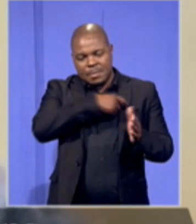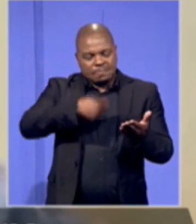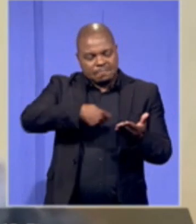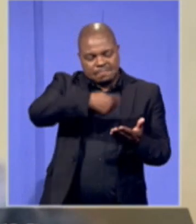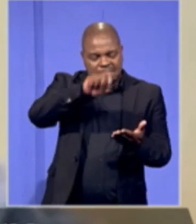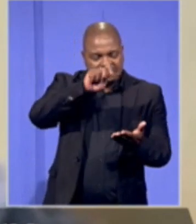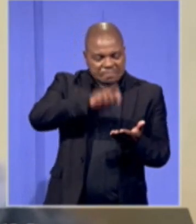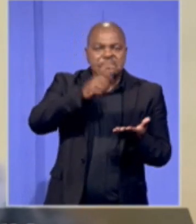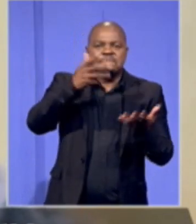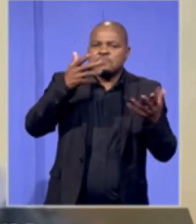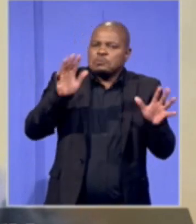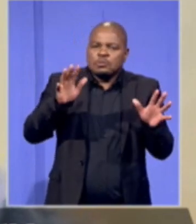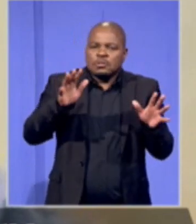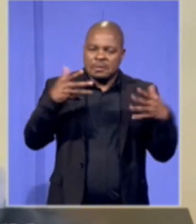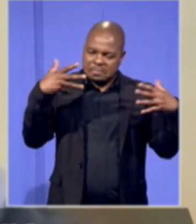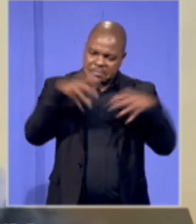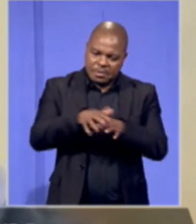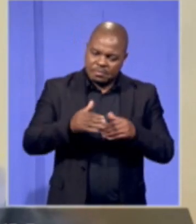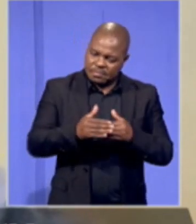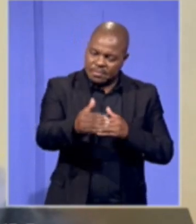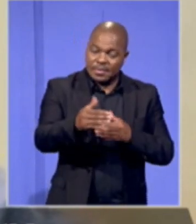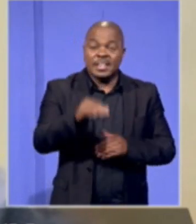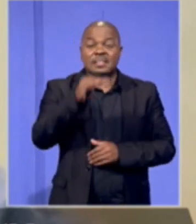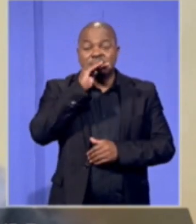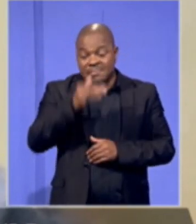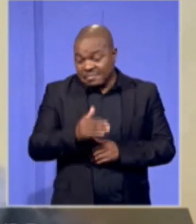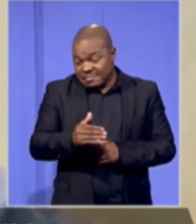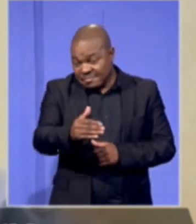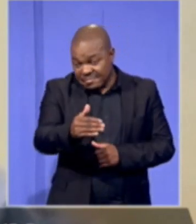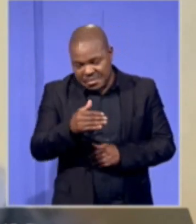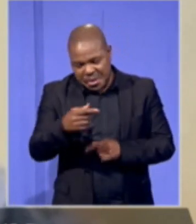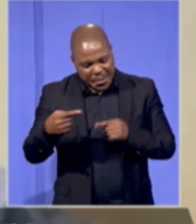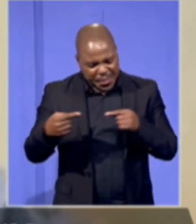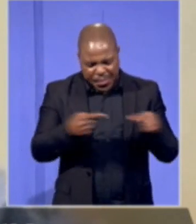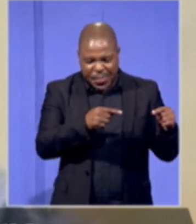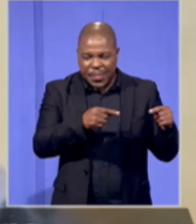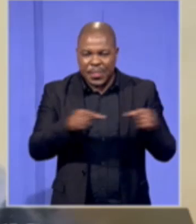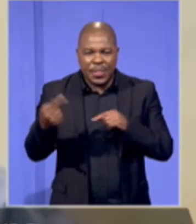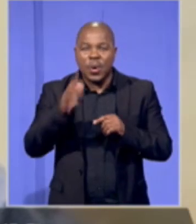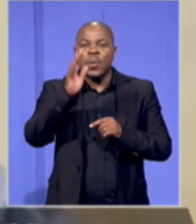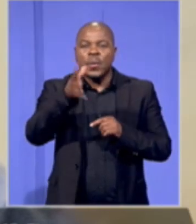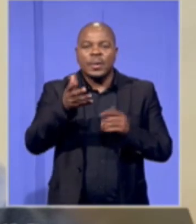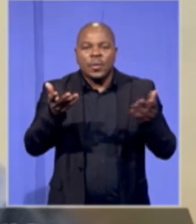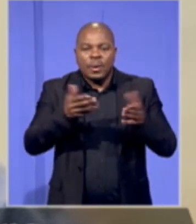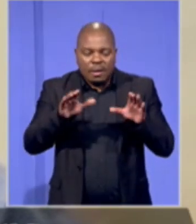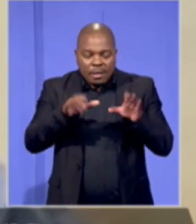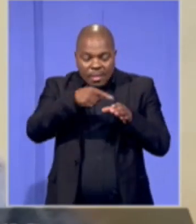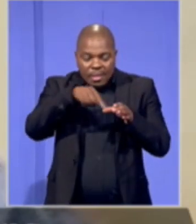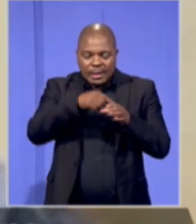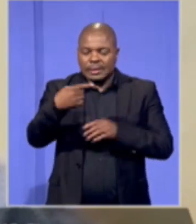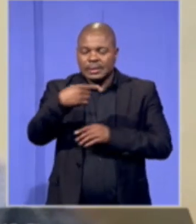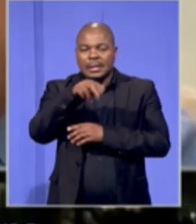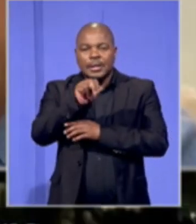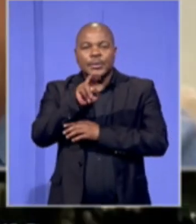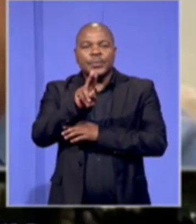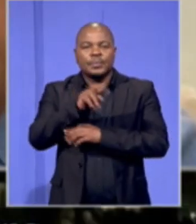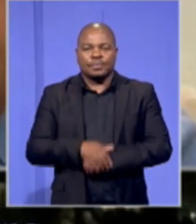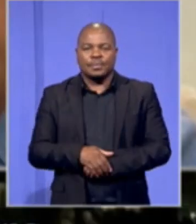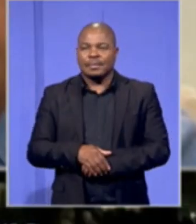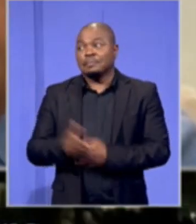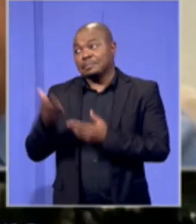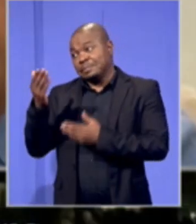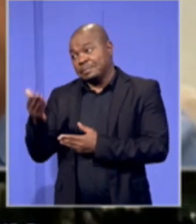tshebetsong sena se tlo tlisa dikgohlano haholo ka hare ho mmuso ona wa kopanelo. Tate Motlou